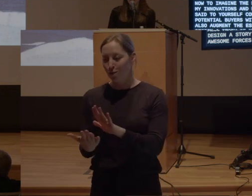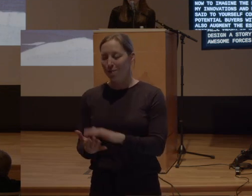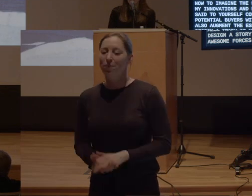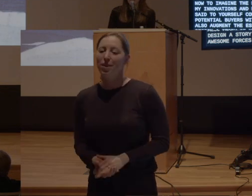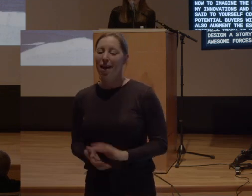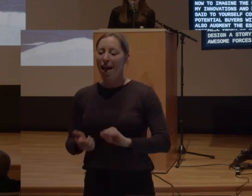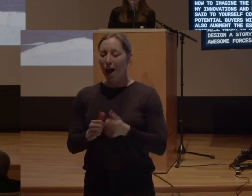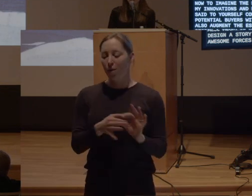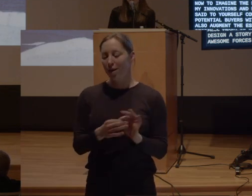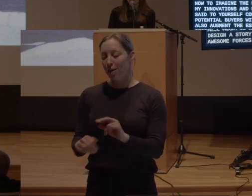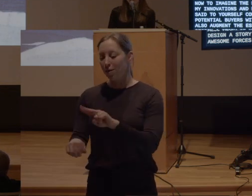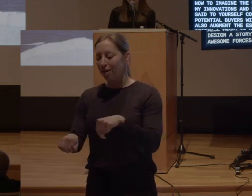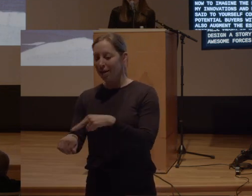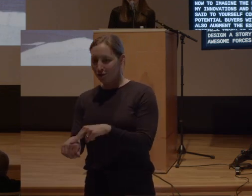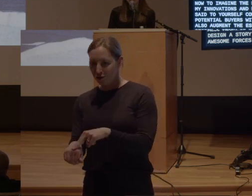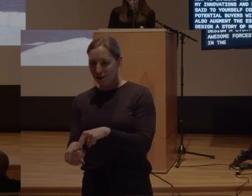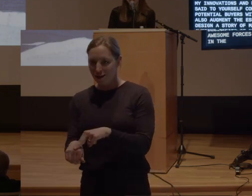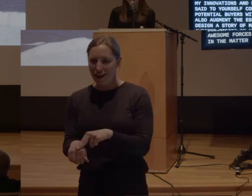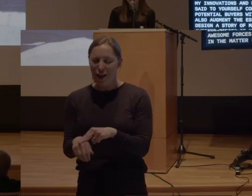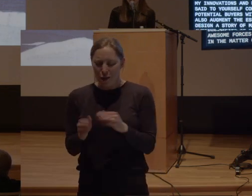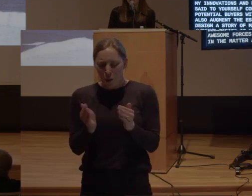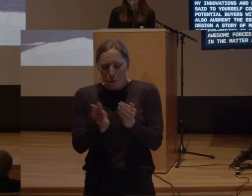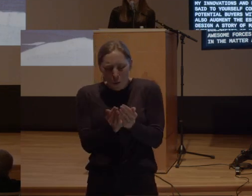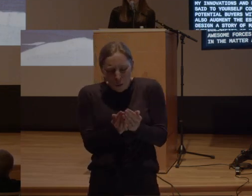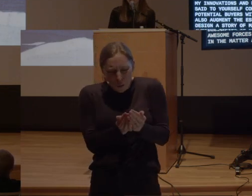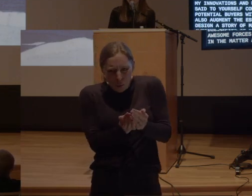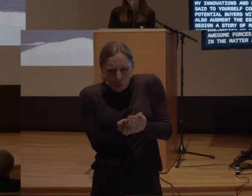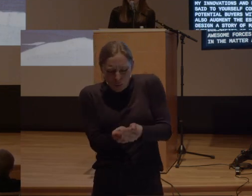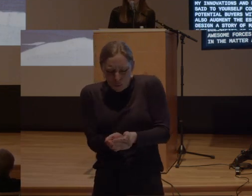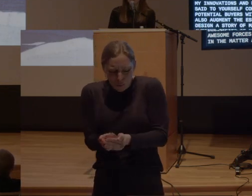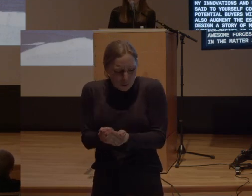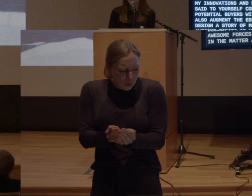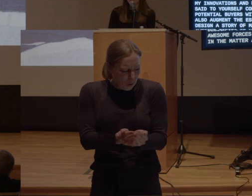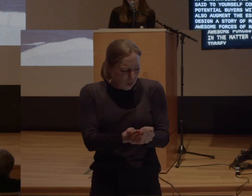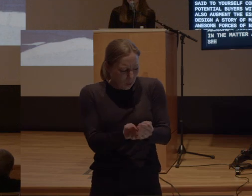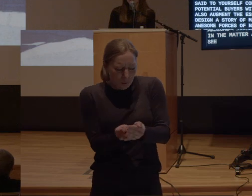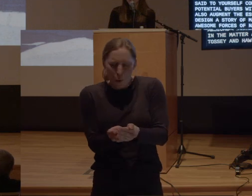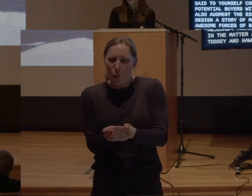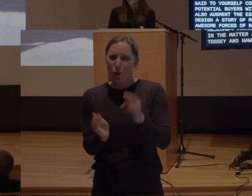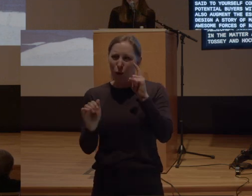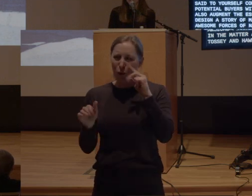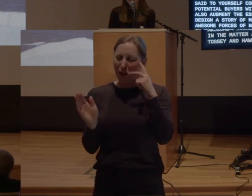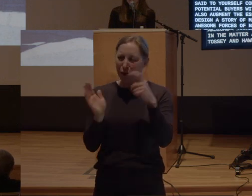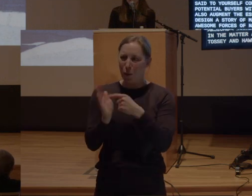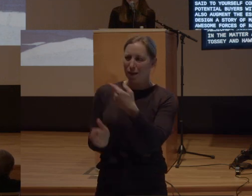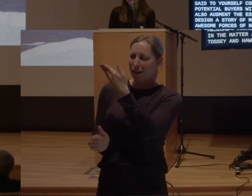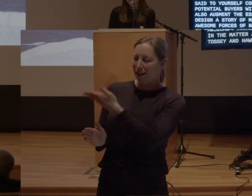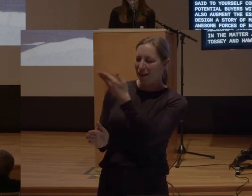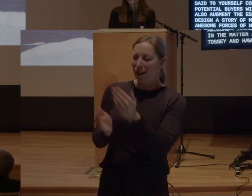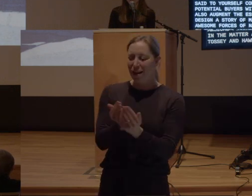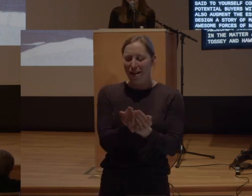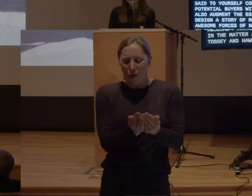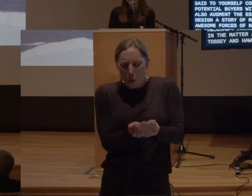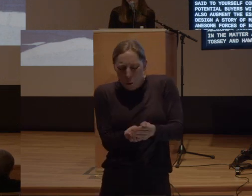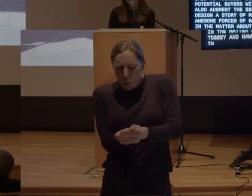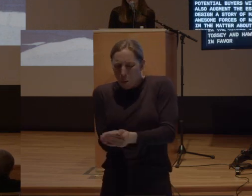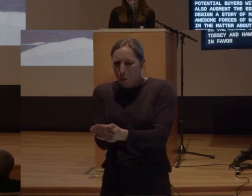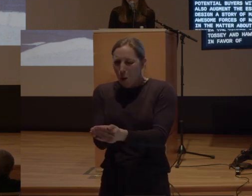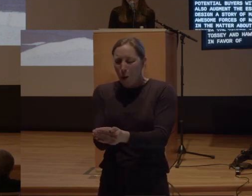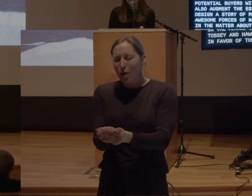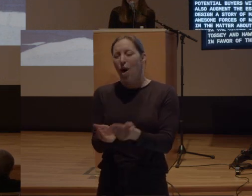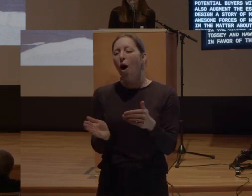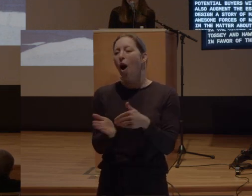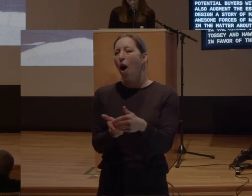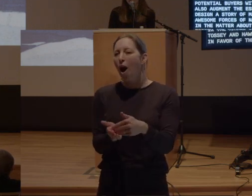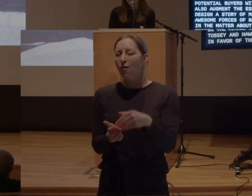The tiny figures huddled in the narrow boats navigating the storm-tossed sea in Hokusai's print are often overlooked in favor of the